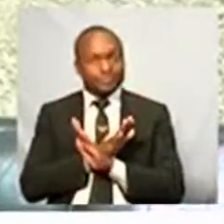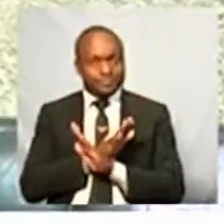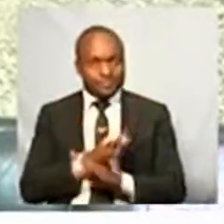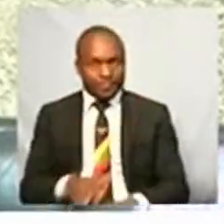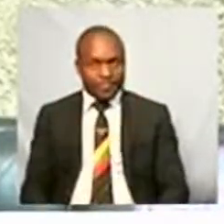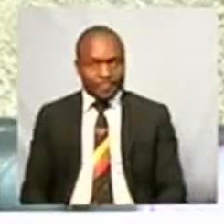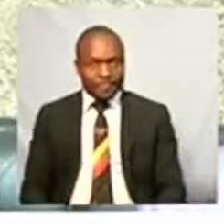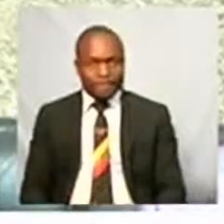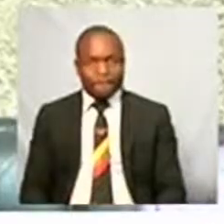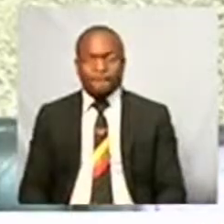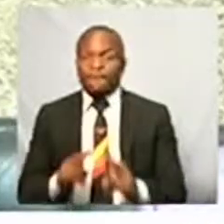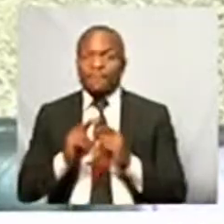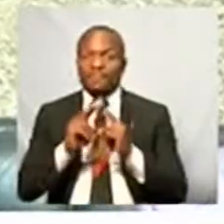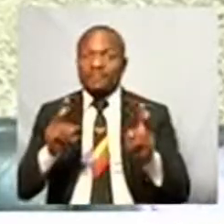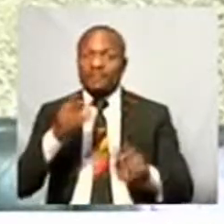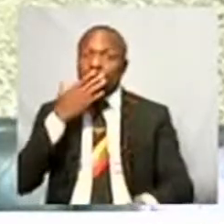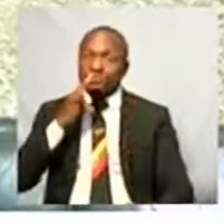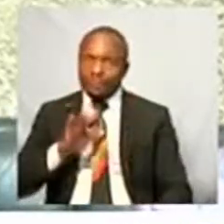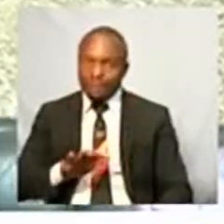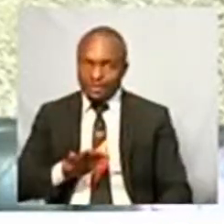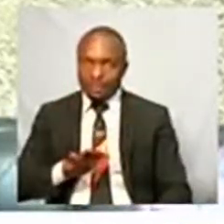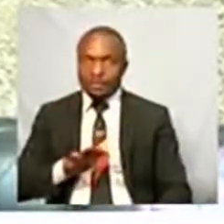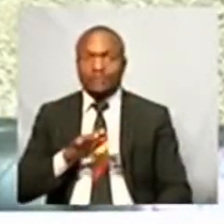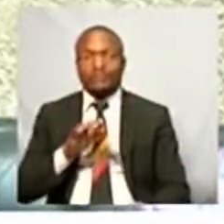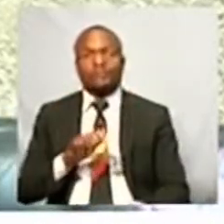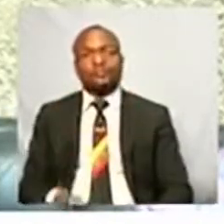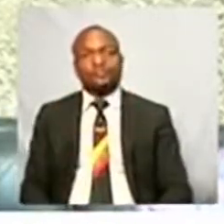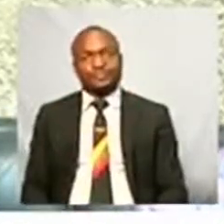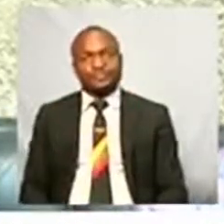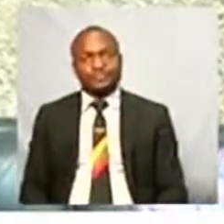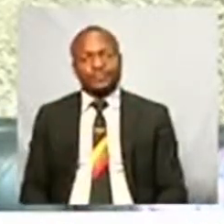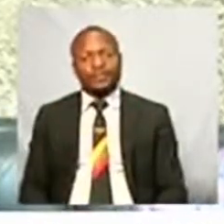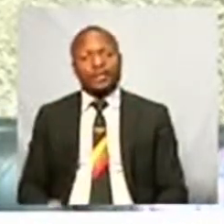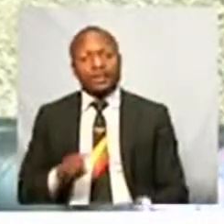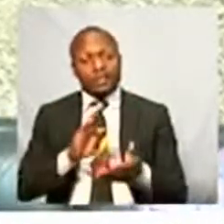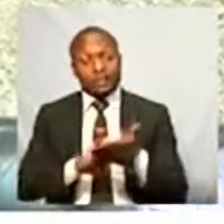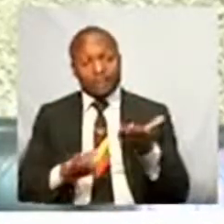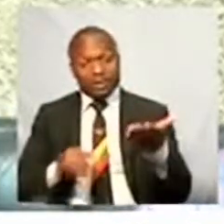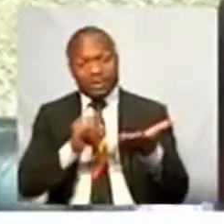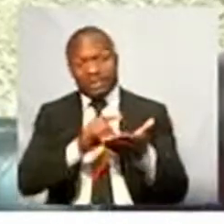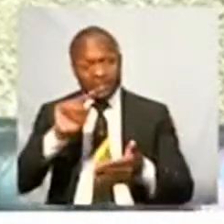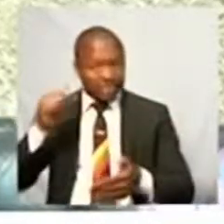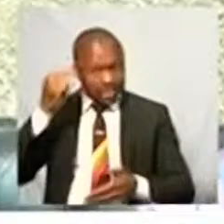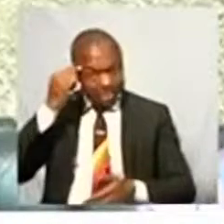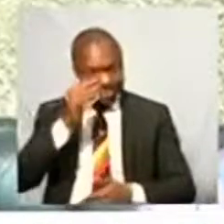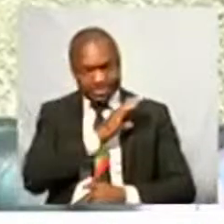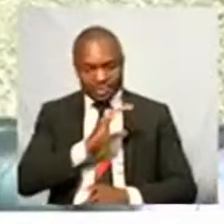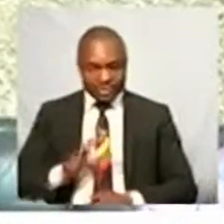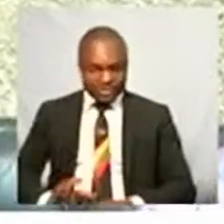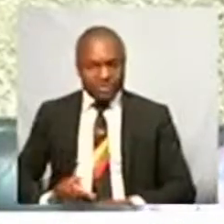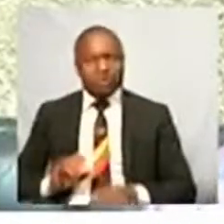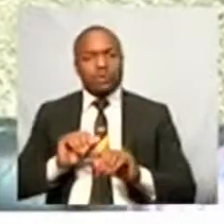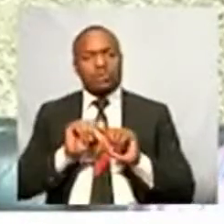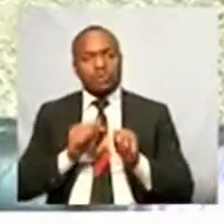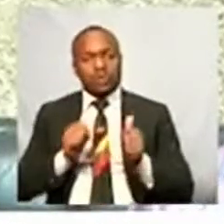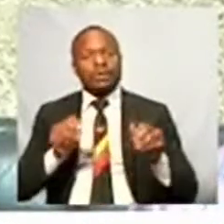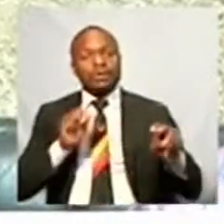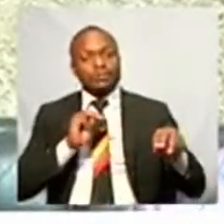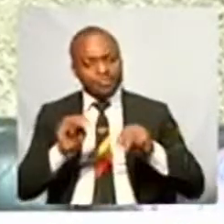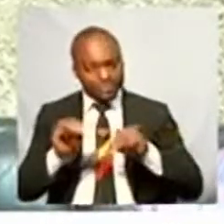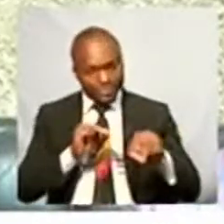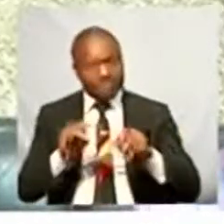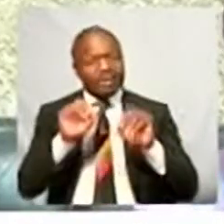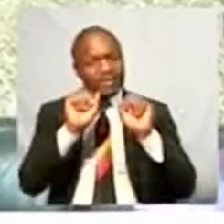which is a very, very sad development. I believe that if these state-owned enterprises were well managed, they should